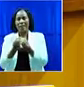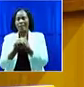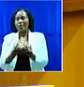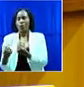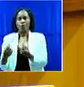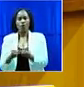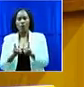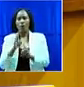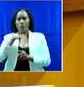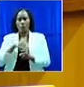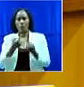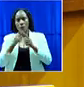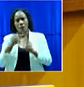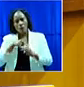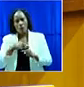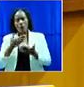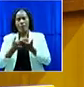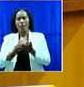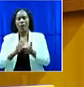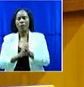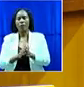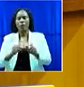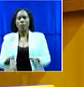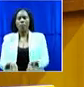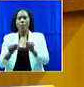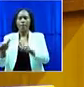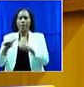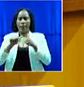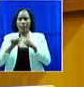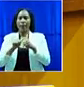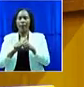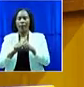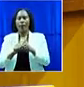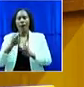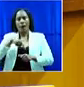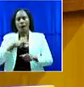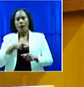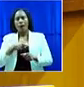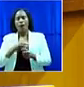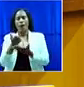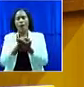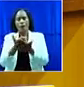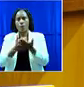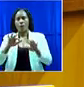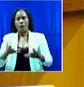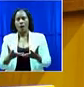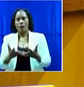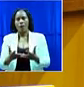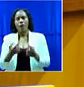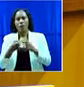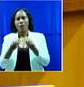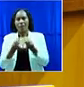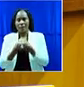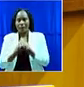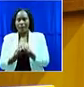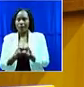economy to inclusive growth following the devastation caused by COVID-19 to